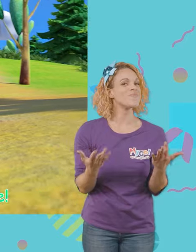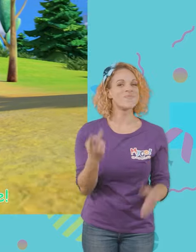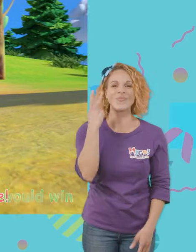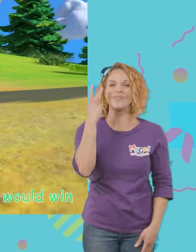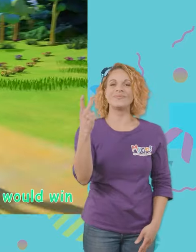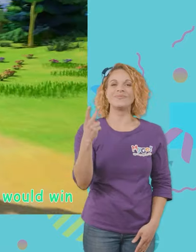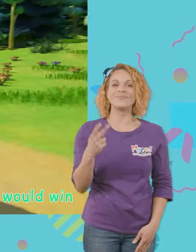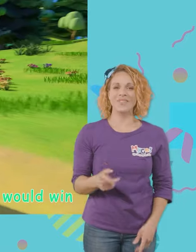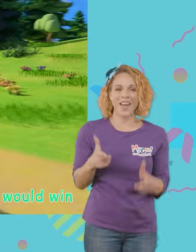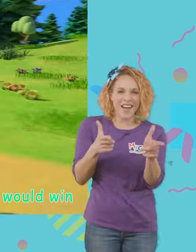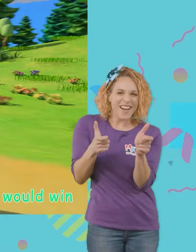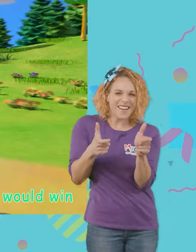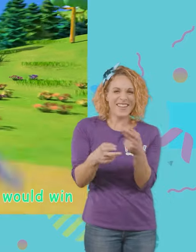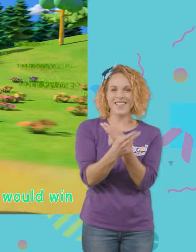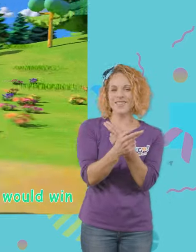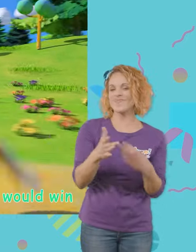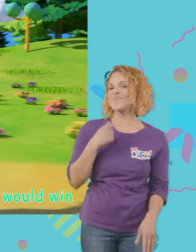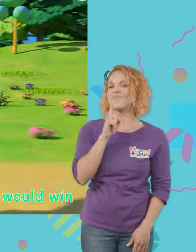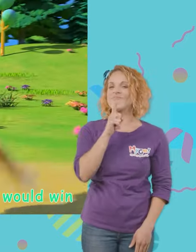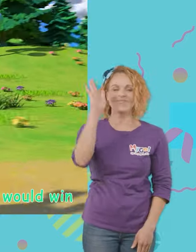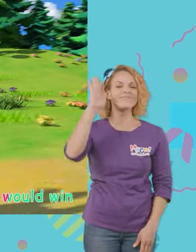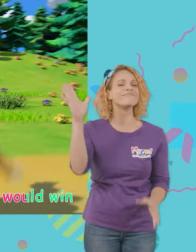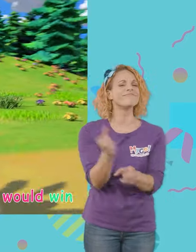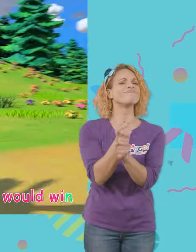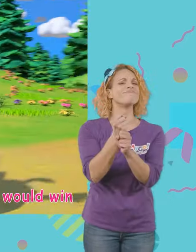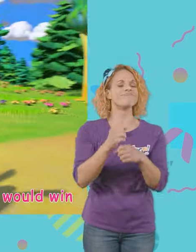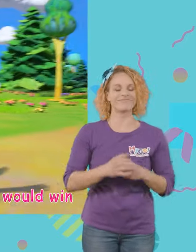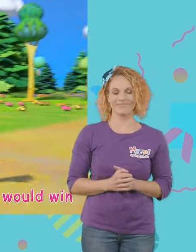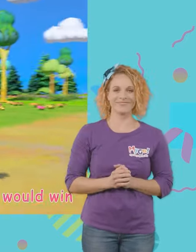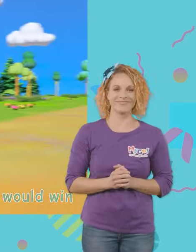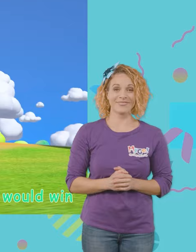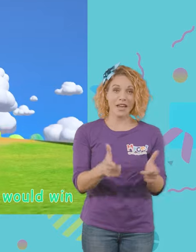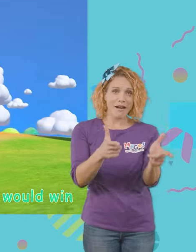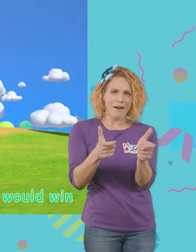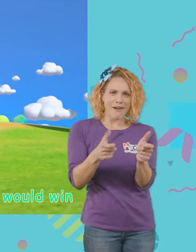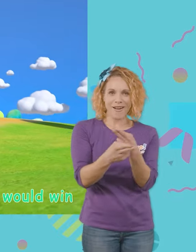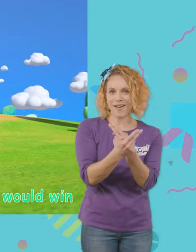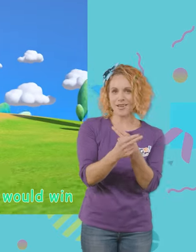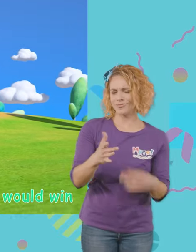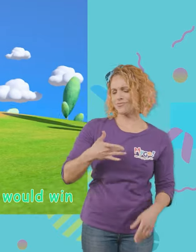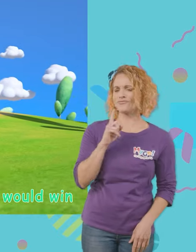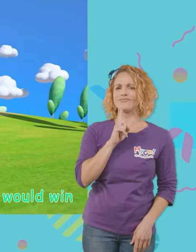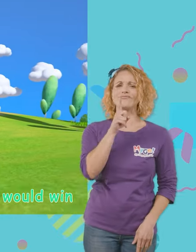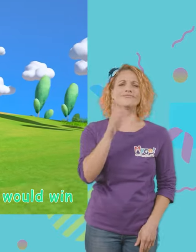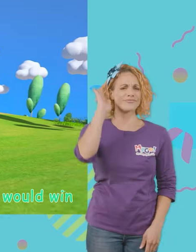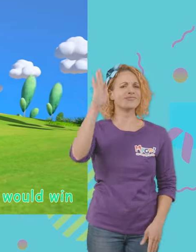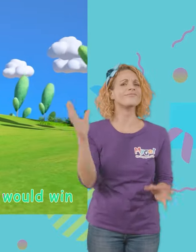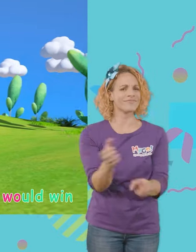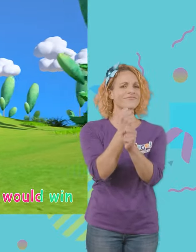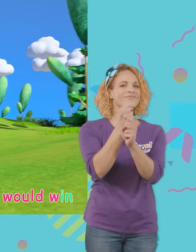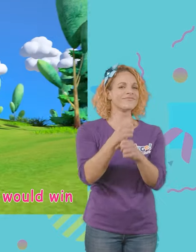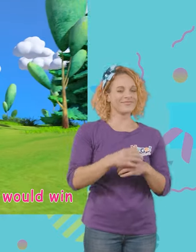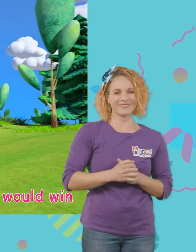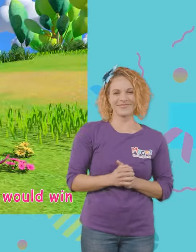win? Just wait and The speedy hare felt very sure that he would win He would win! speedy hare felt very sure